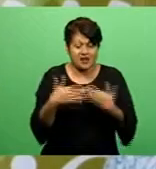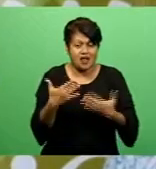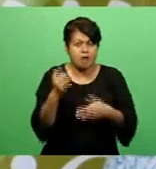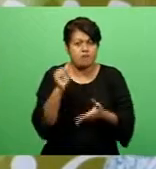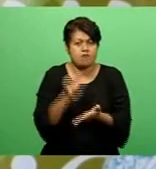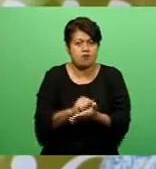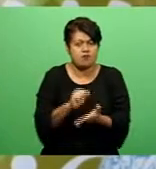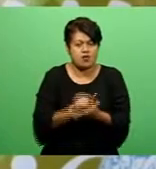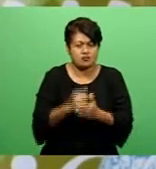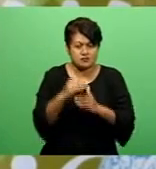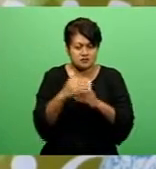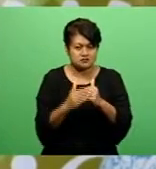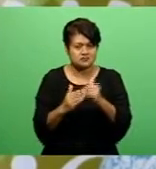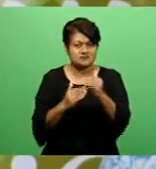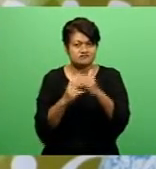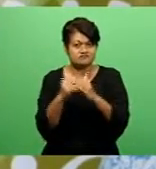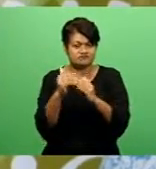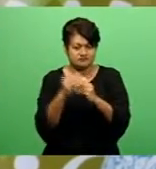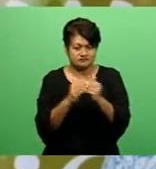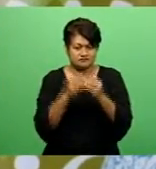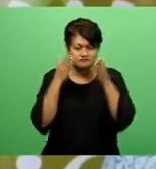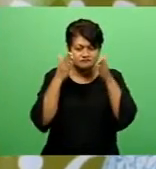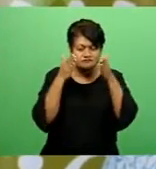a new direction, and we have